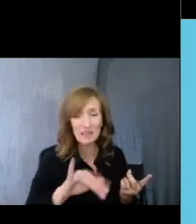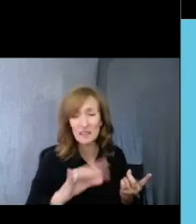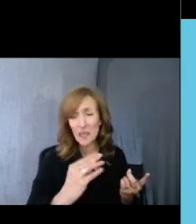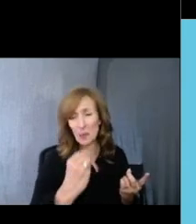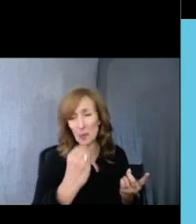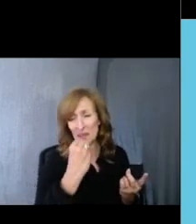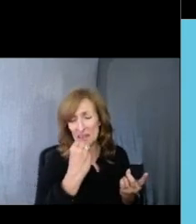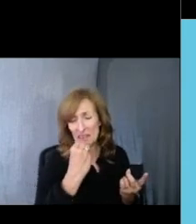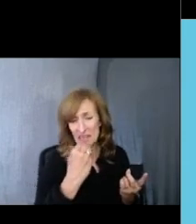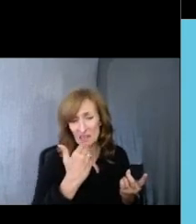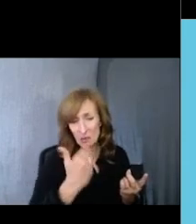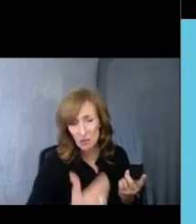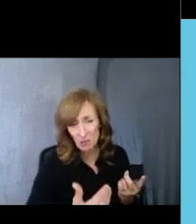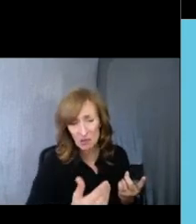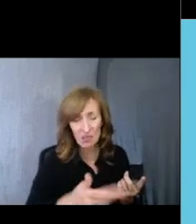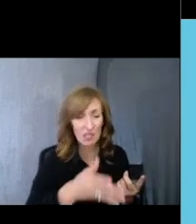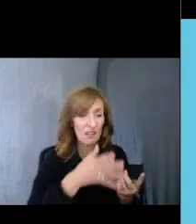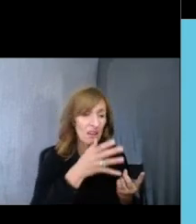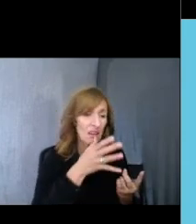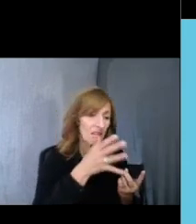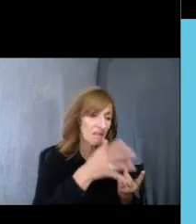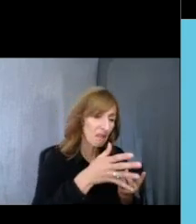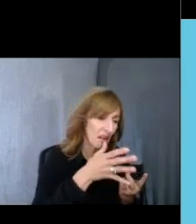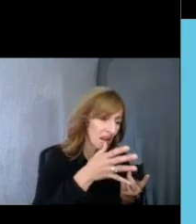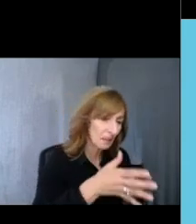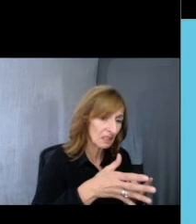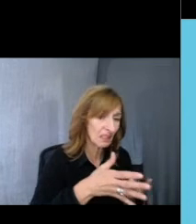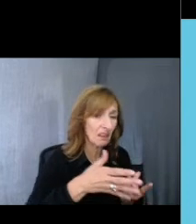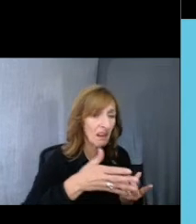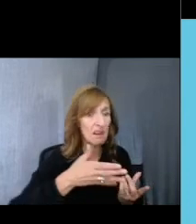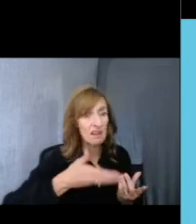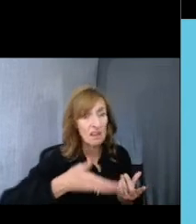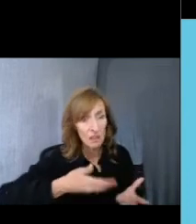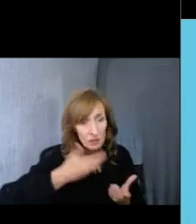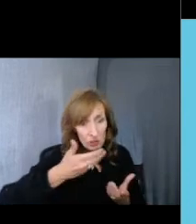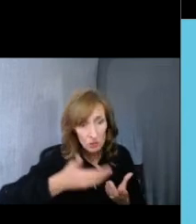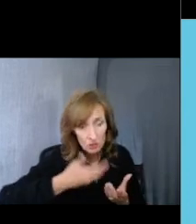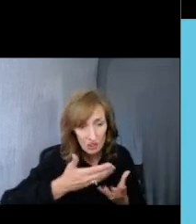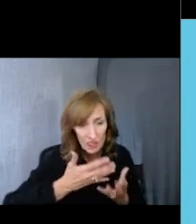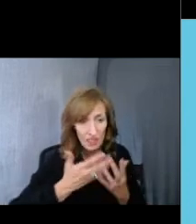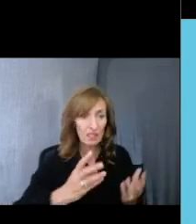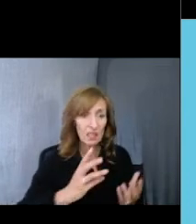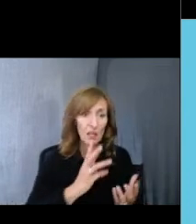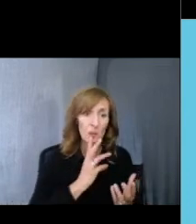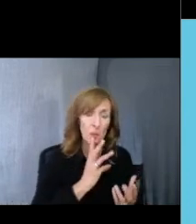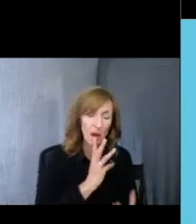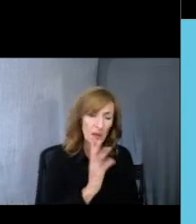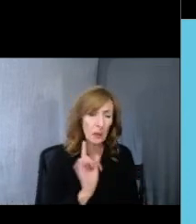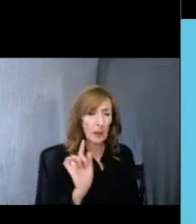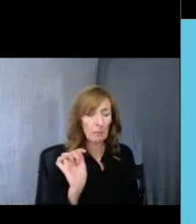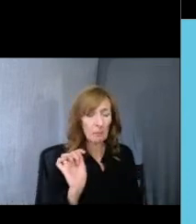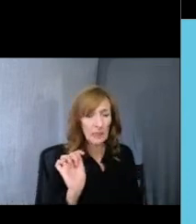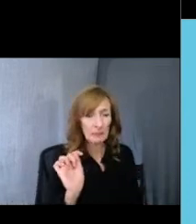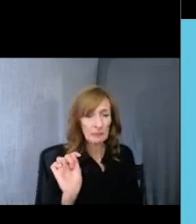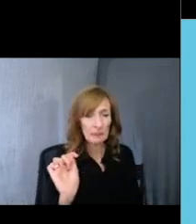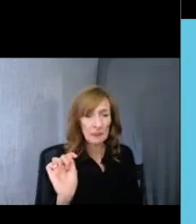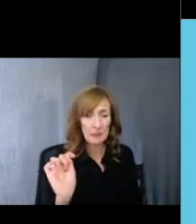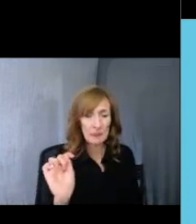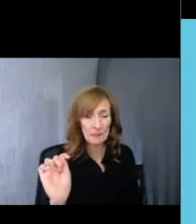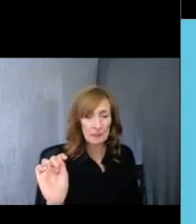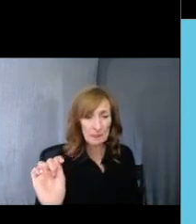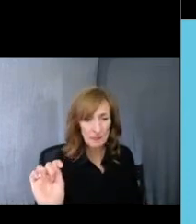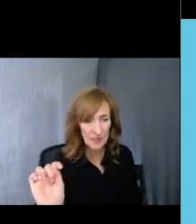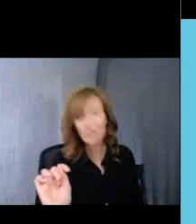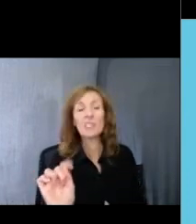well, vomiting, drinking lots of water, and excreting a lot of urine. And that goes back to that fluid